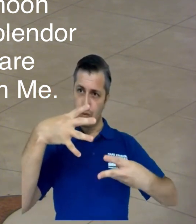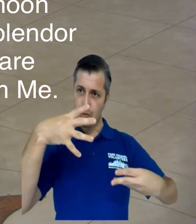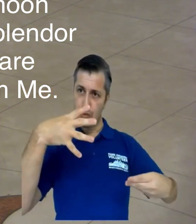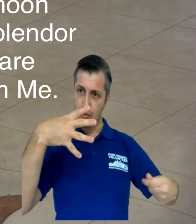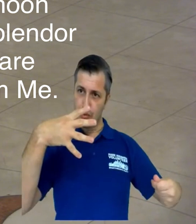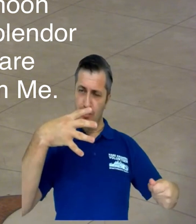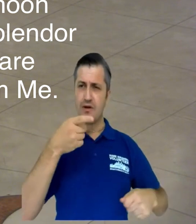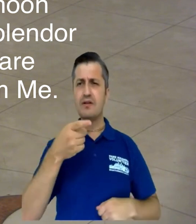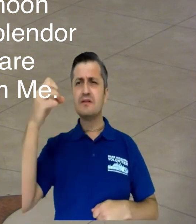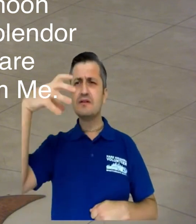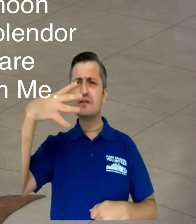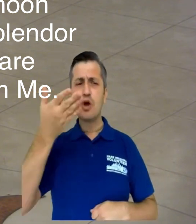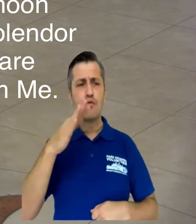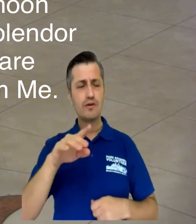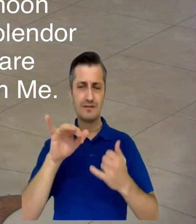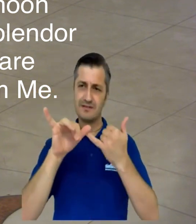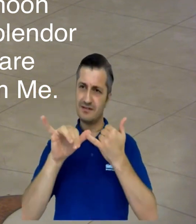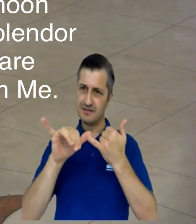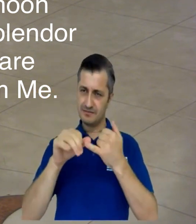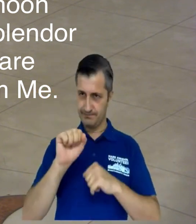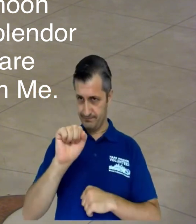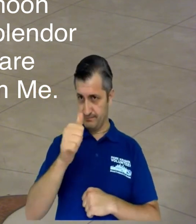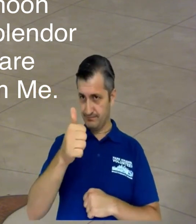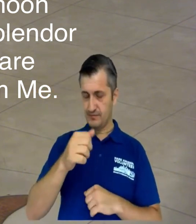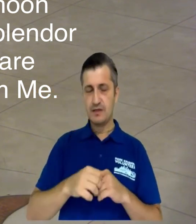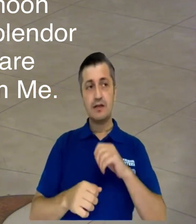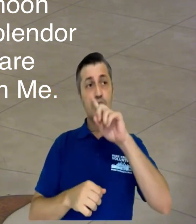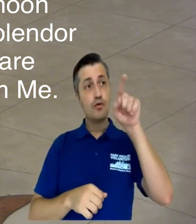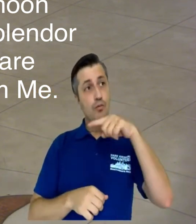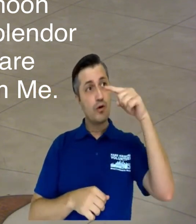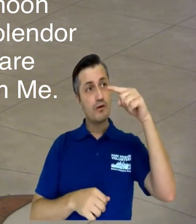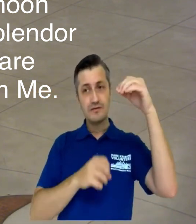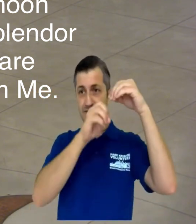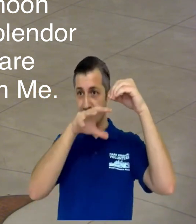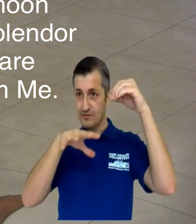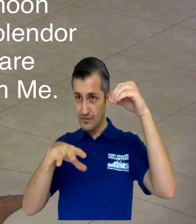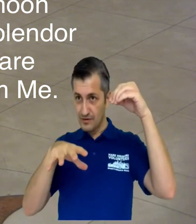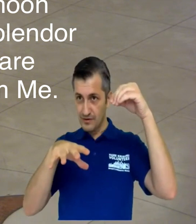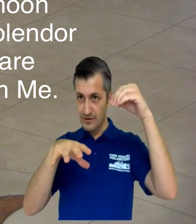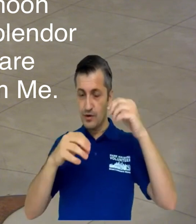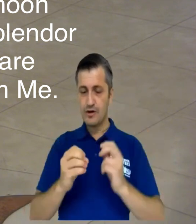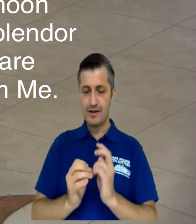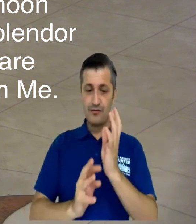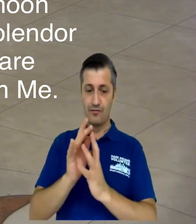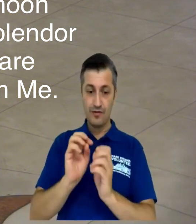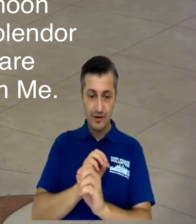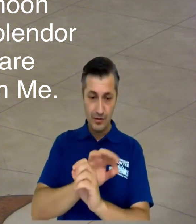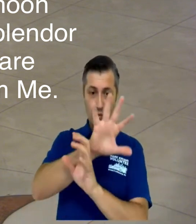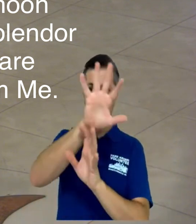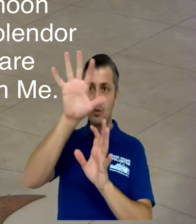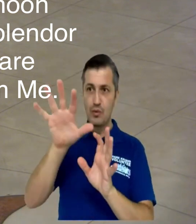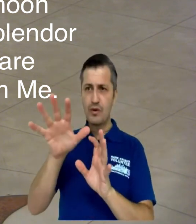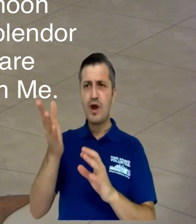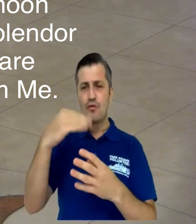me, and the splendor of the moon and the splendor of fire are also from me. So, repeat. So, the splendor